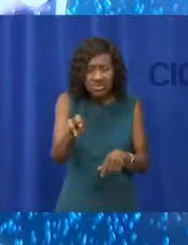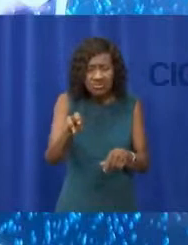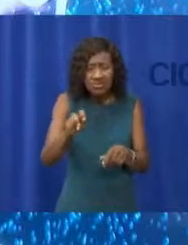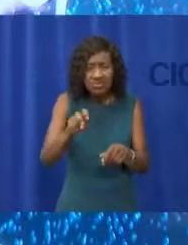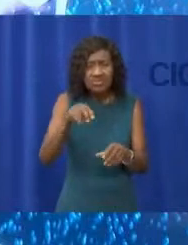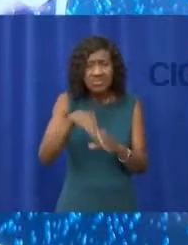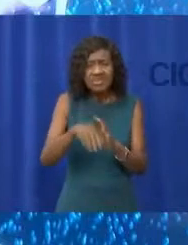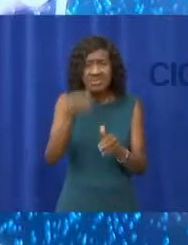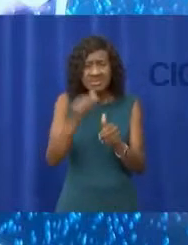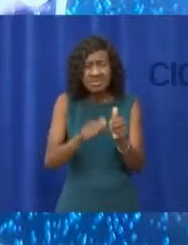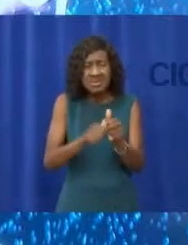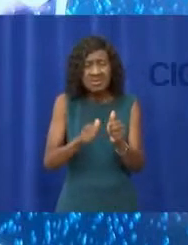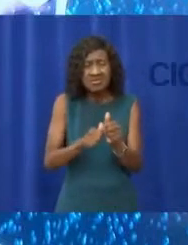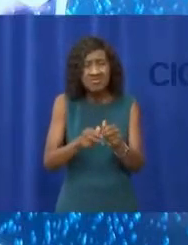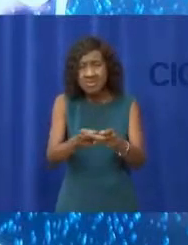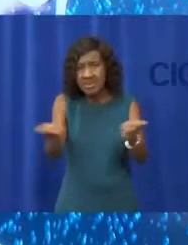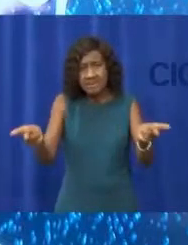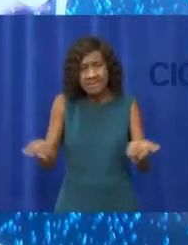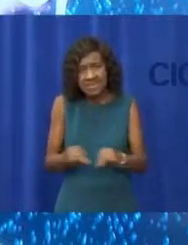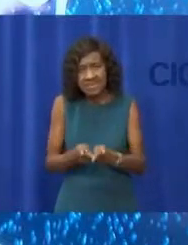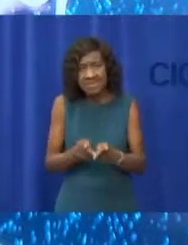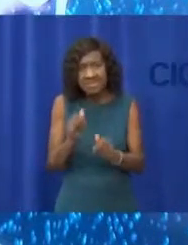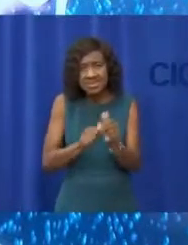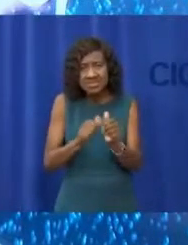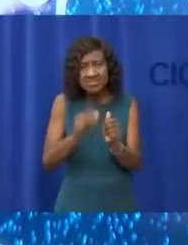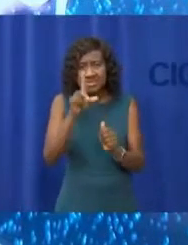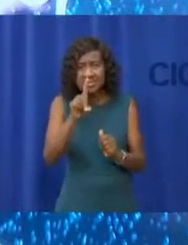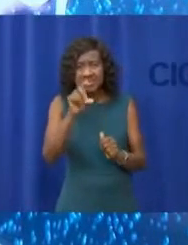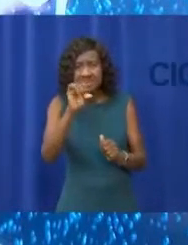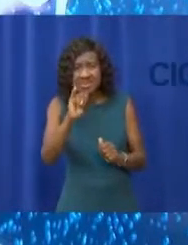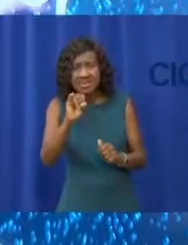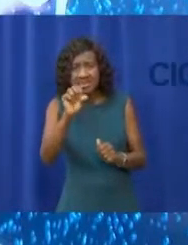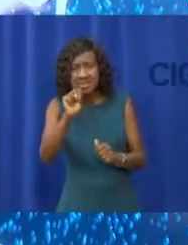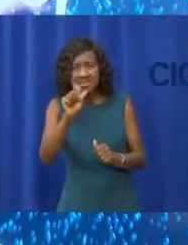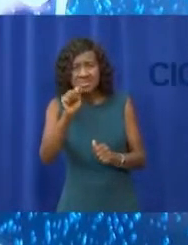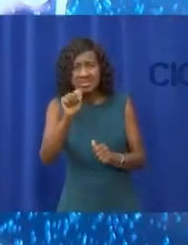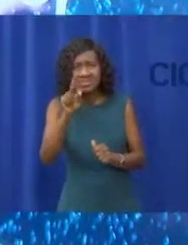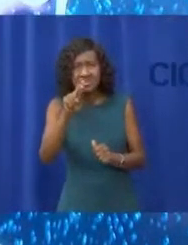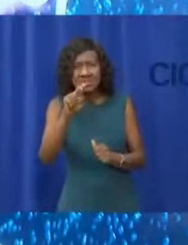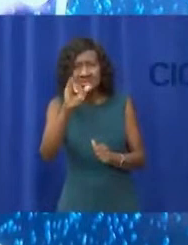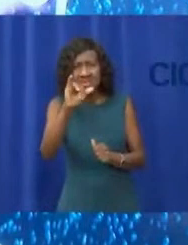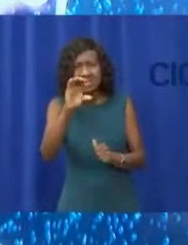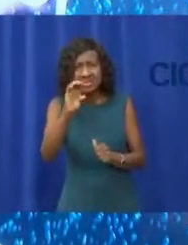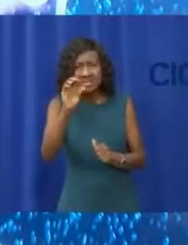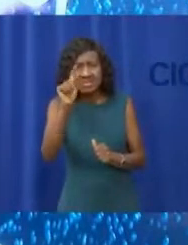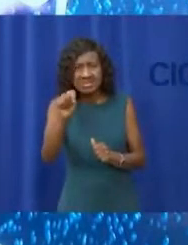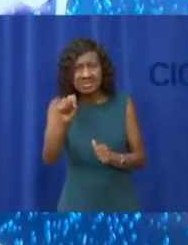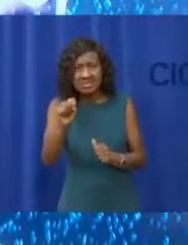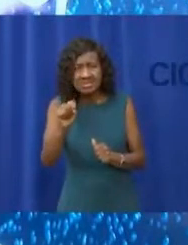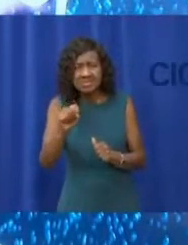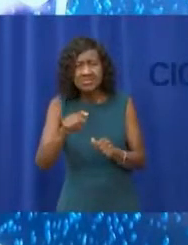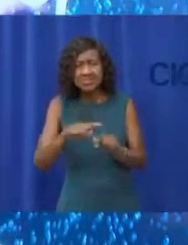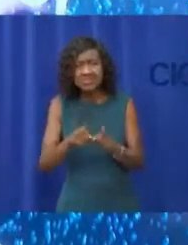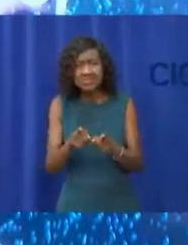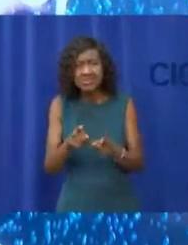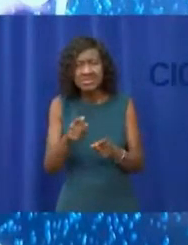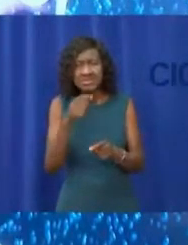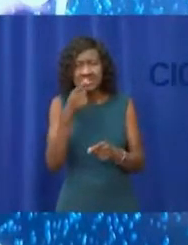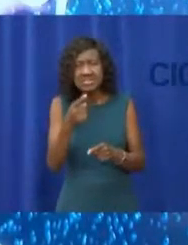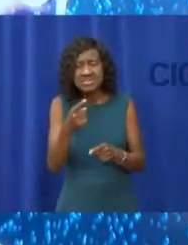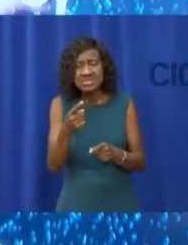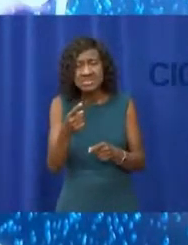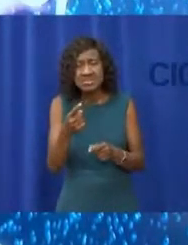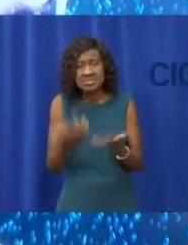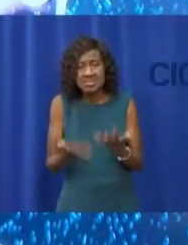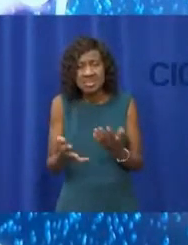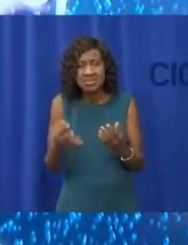go about their daily business. So I'm not at the minute providing any localized information. I feel if we had more numbers then we